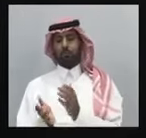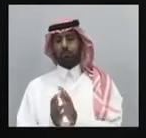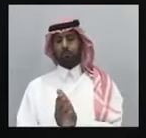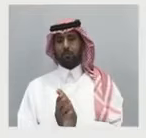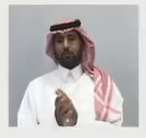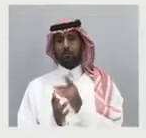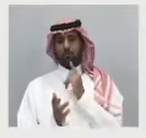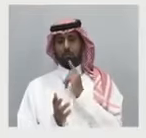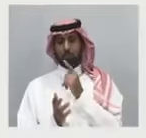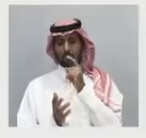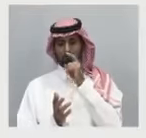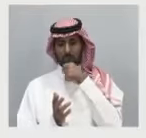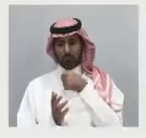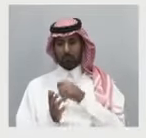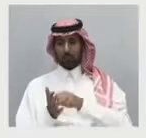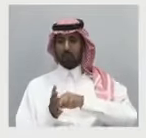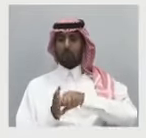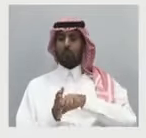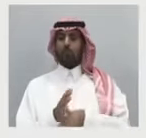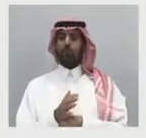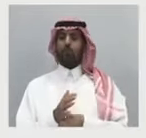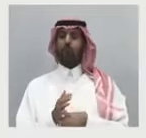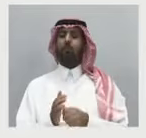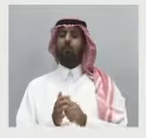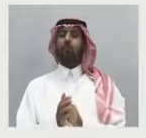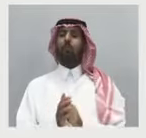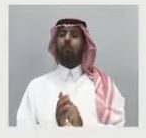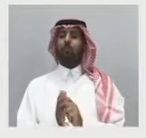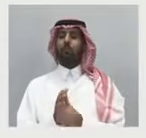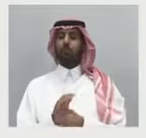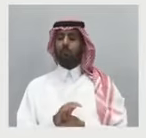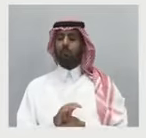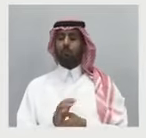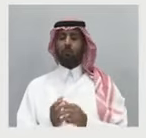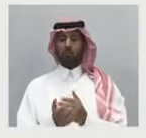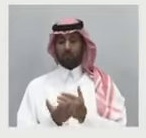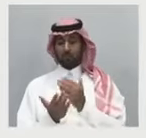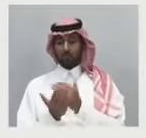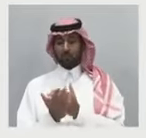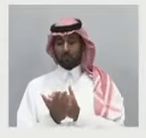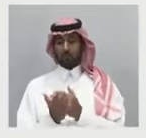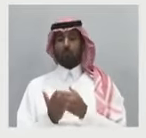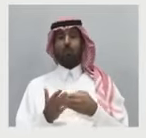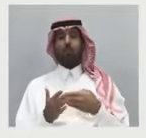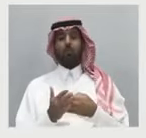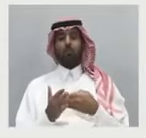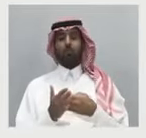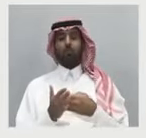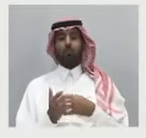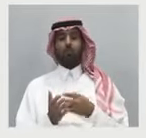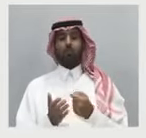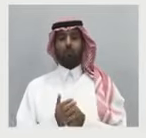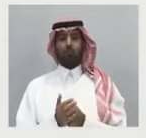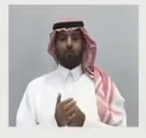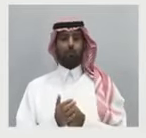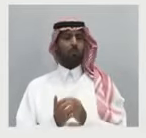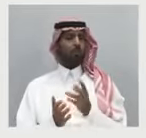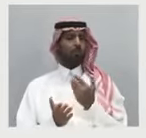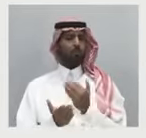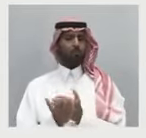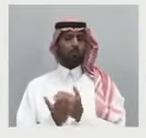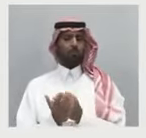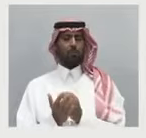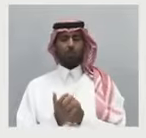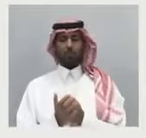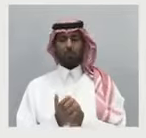should have engineering degree. You should be a graduate from the School of Engineering. Which one is it?